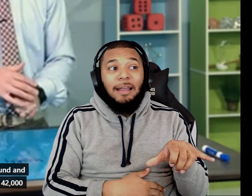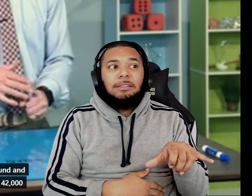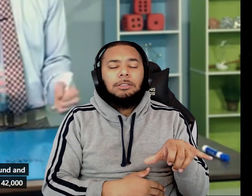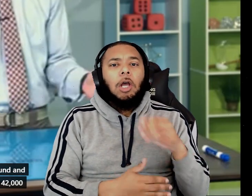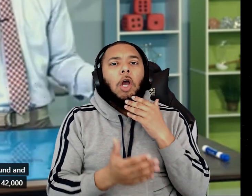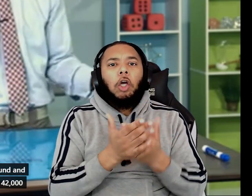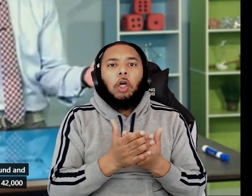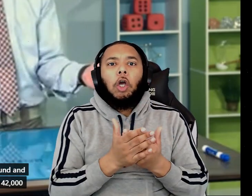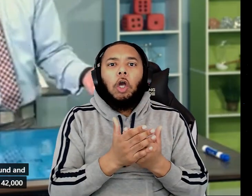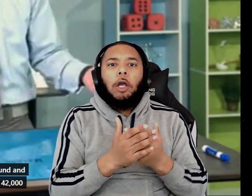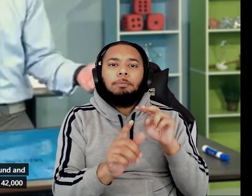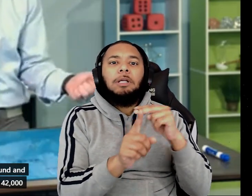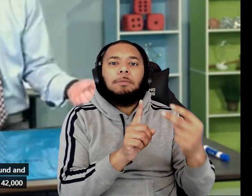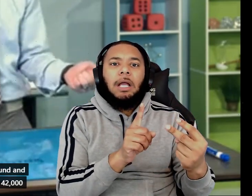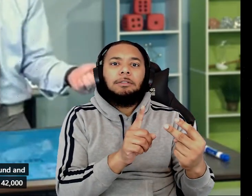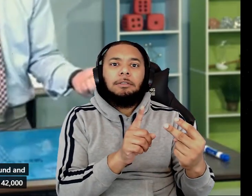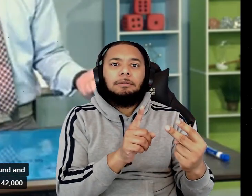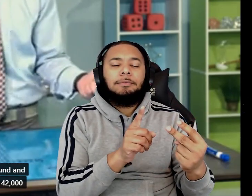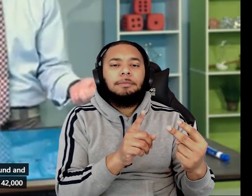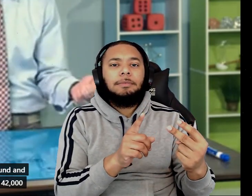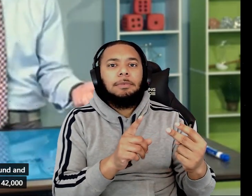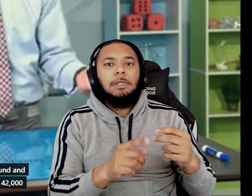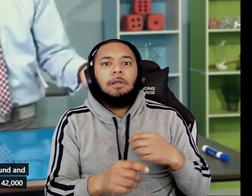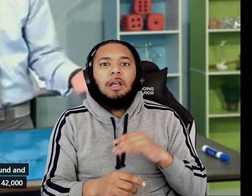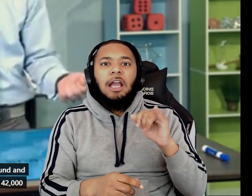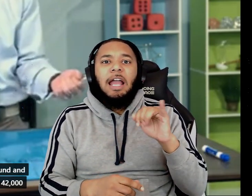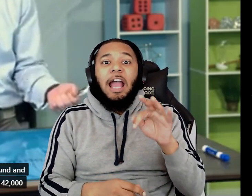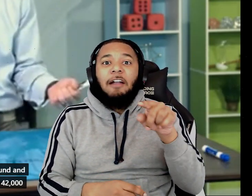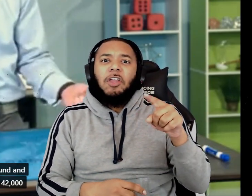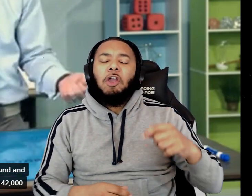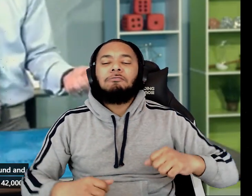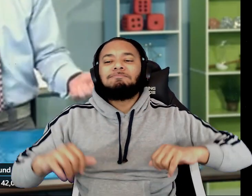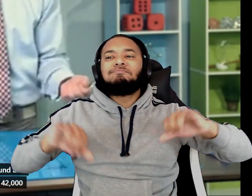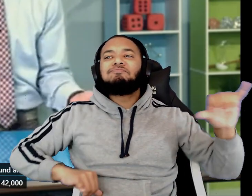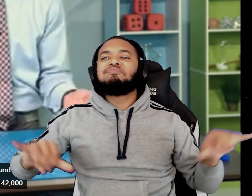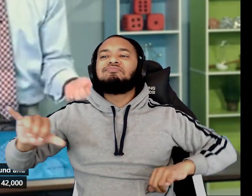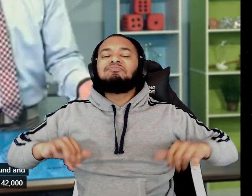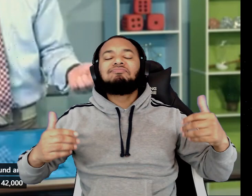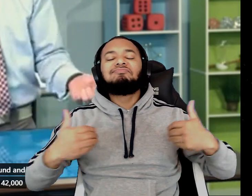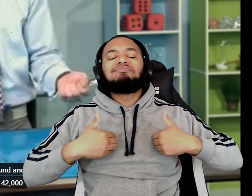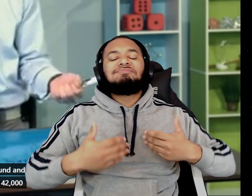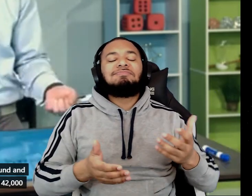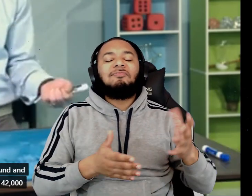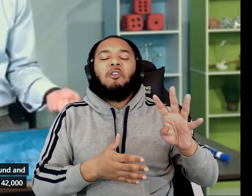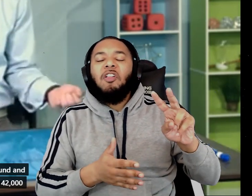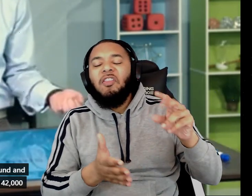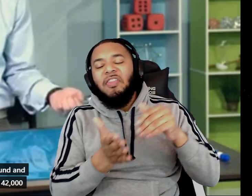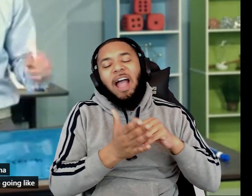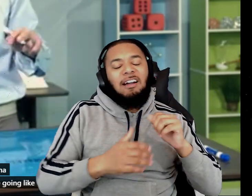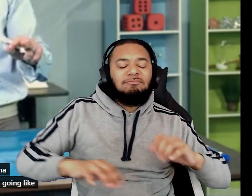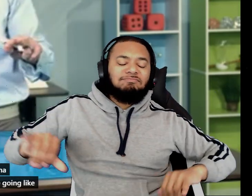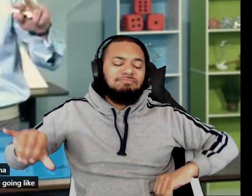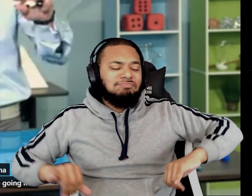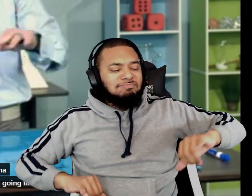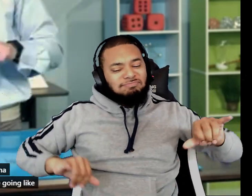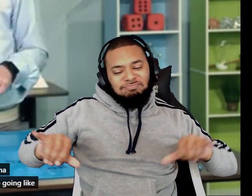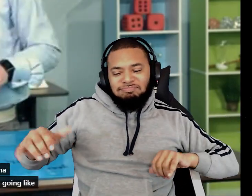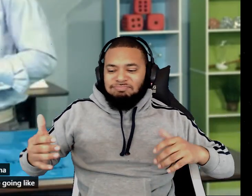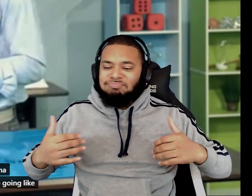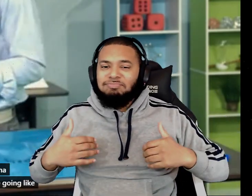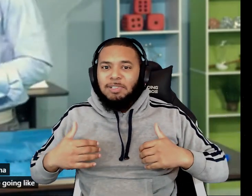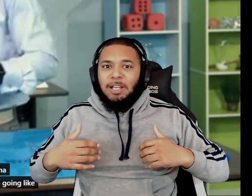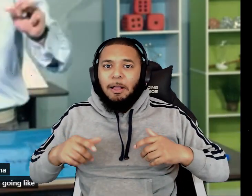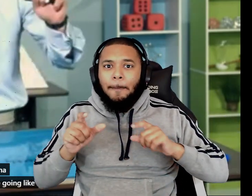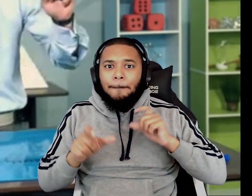income. If you go strutting around and being like, I have 42,000, I have 42,000. First of all, people are going to get the